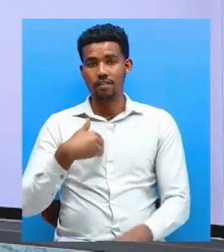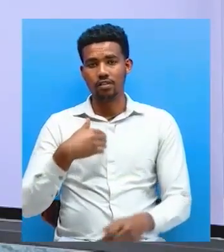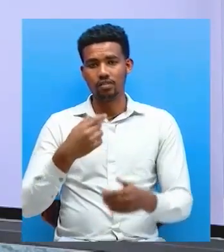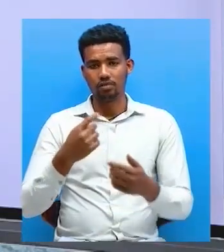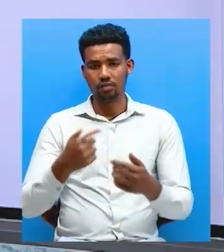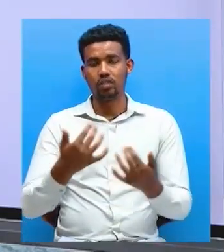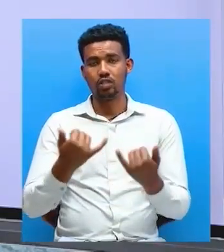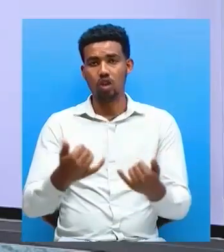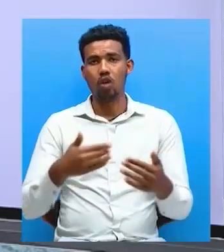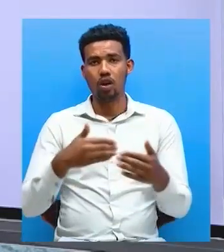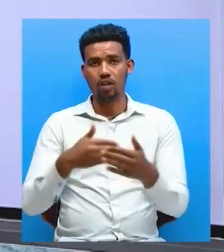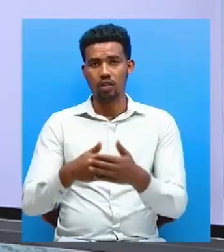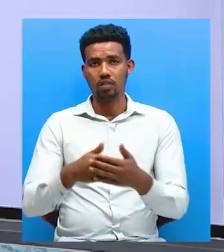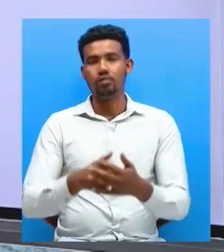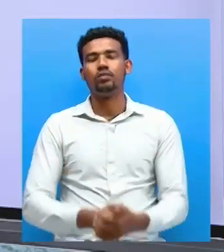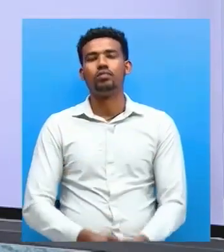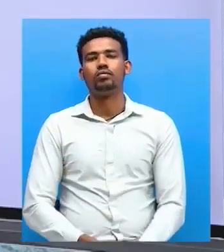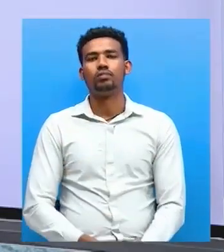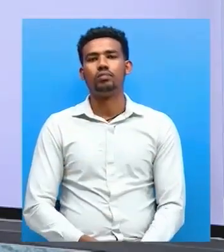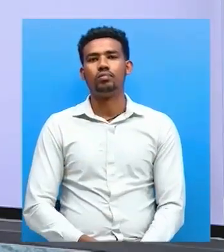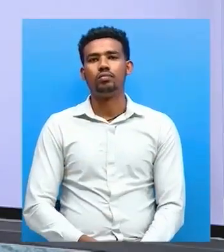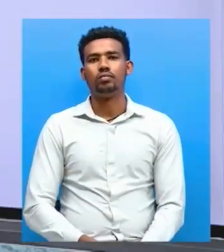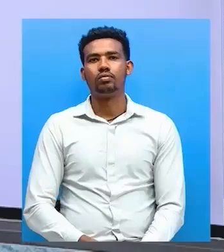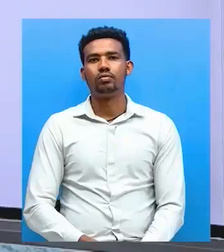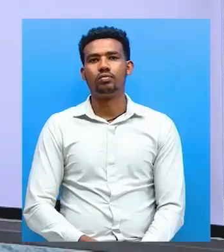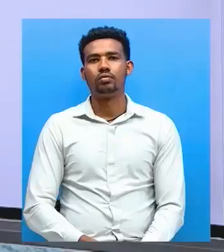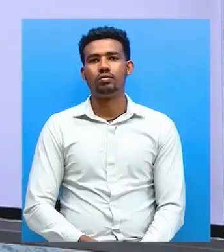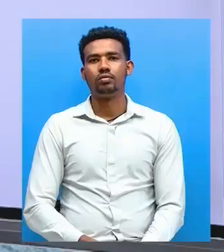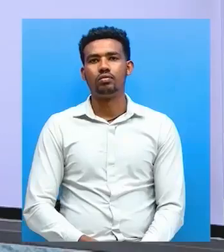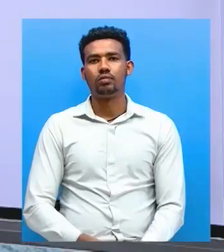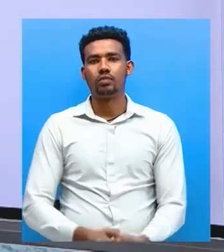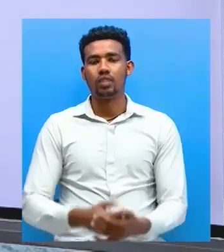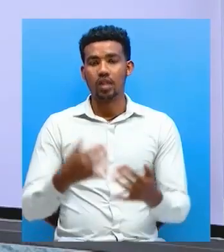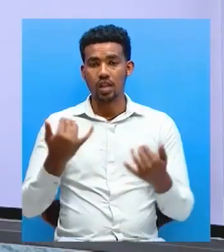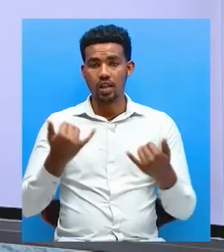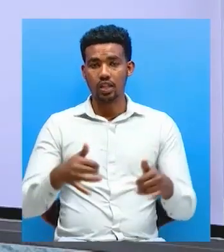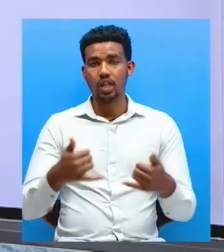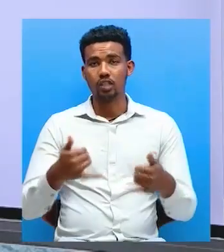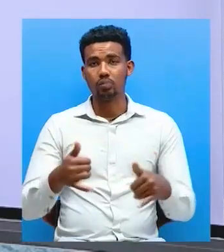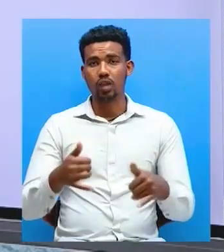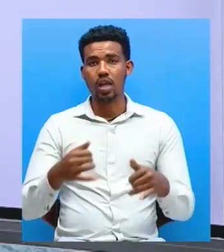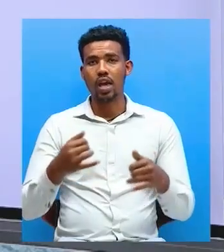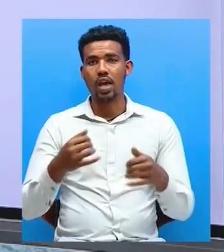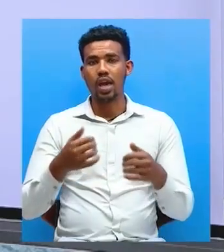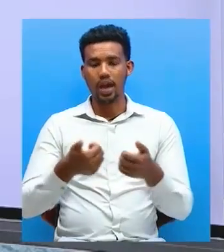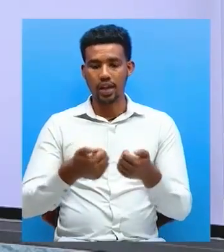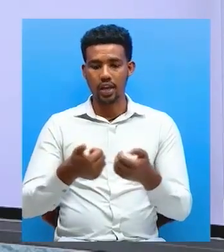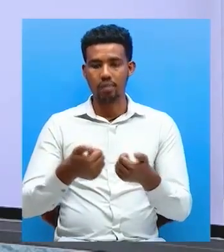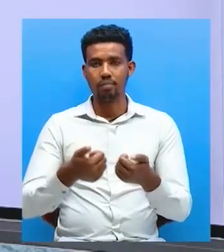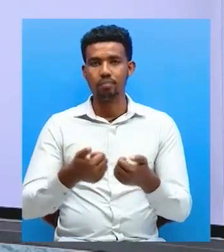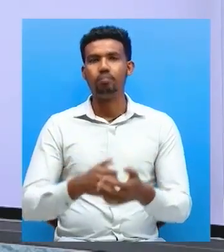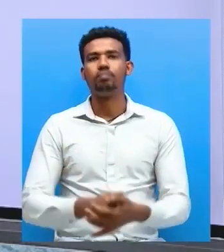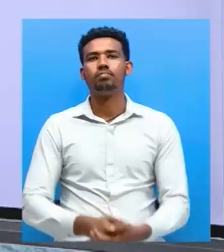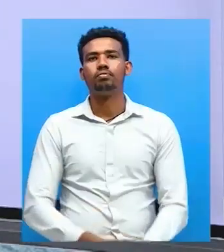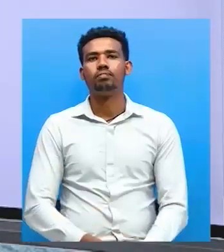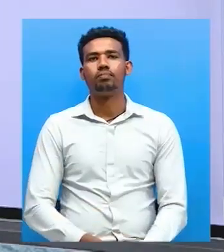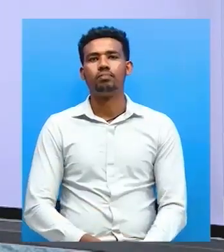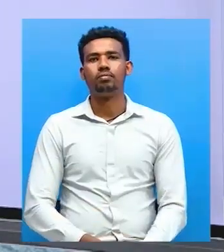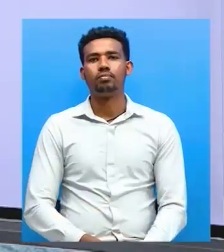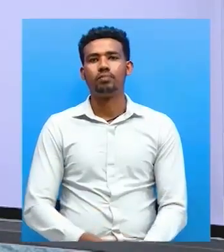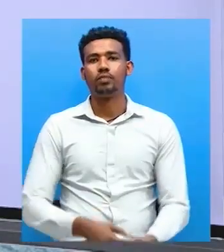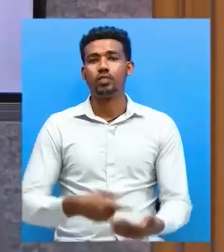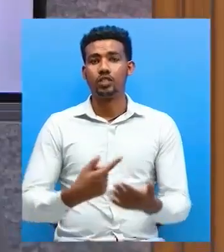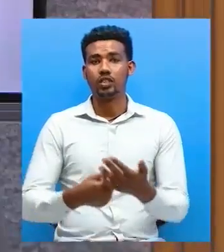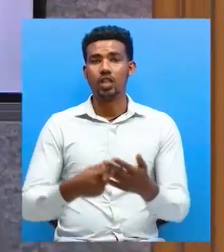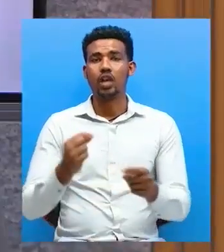arrived. They have just arrived. Let us play a game. Let us play a game. This